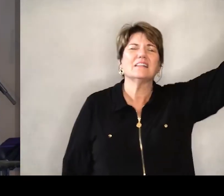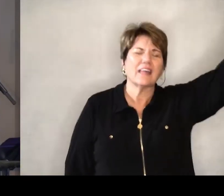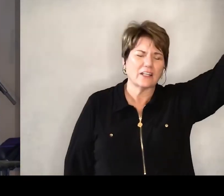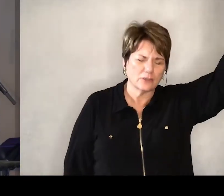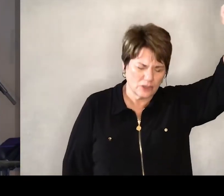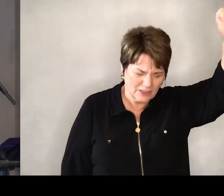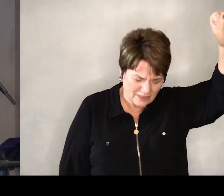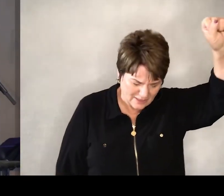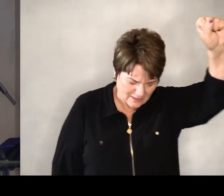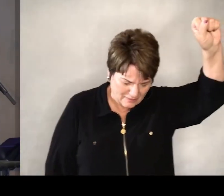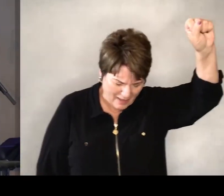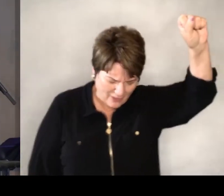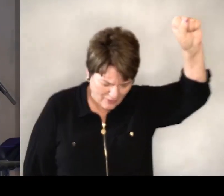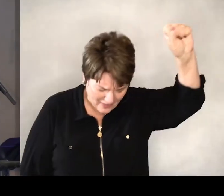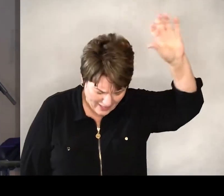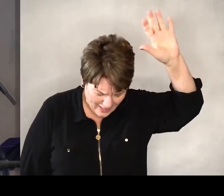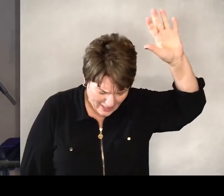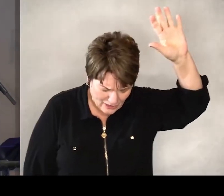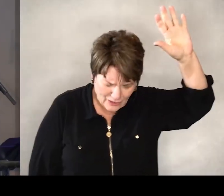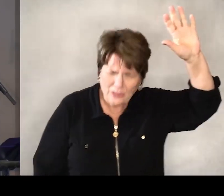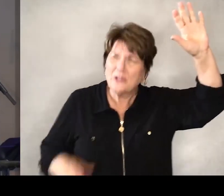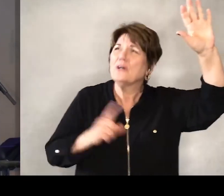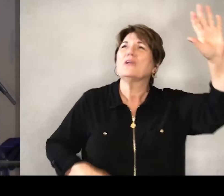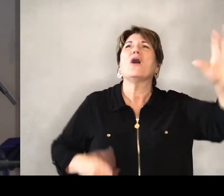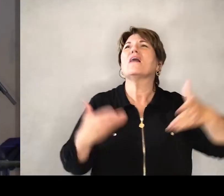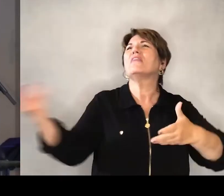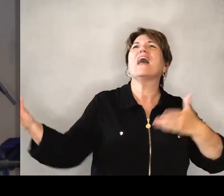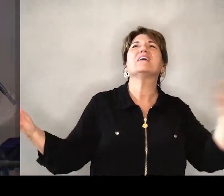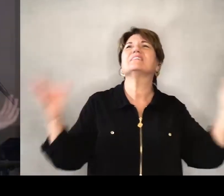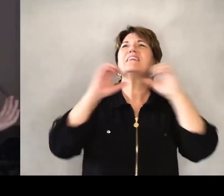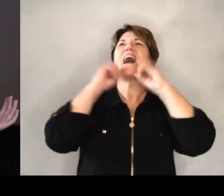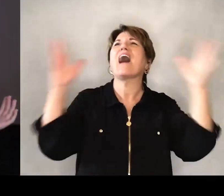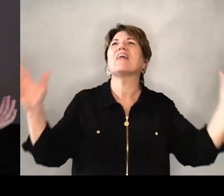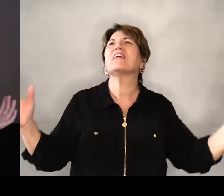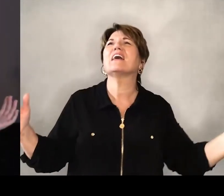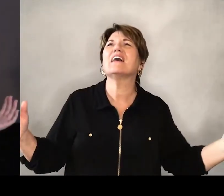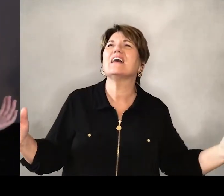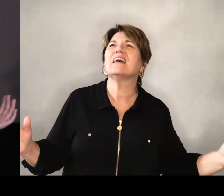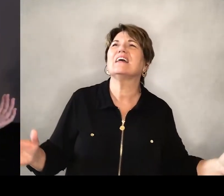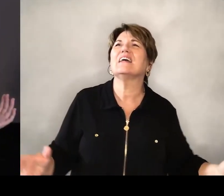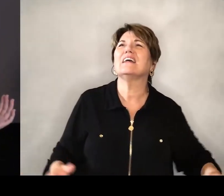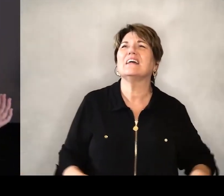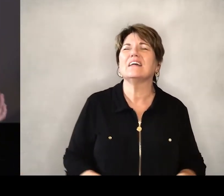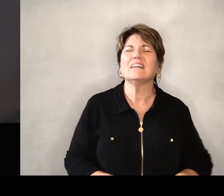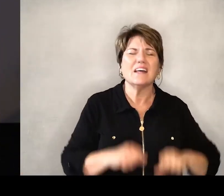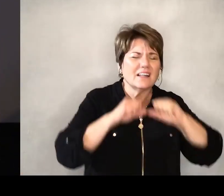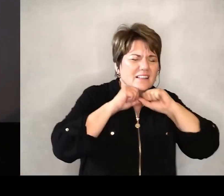nothing better than you. Lord, there's nothing.